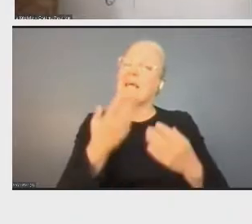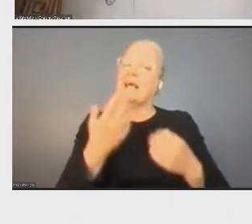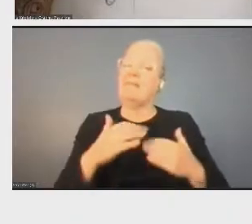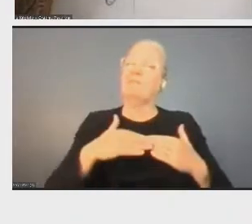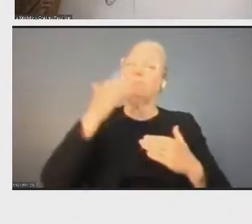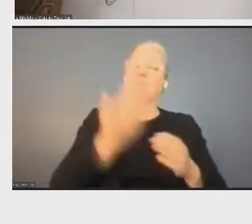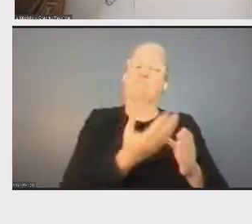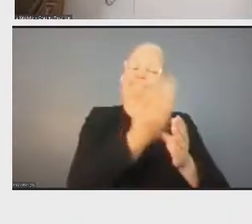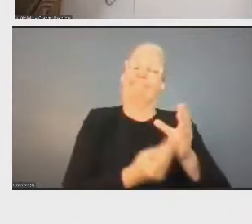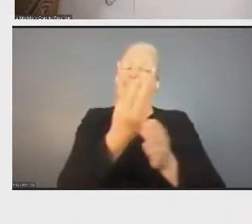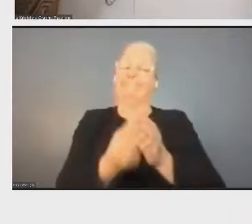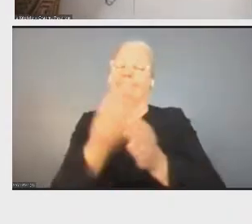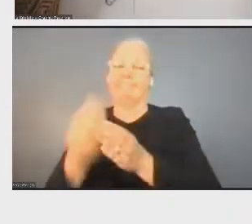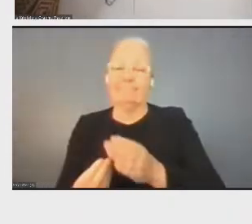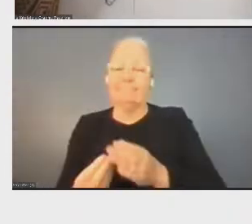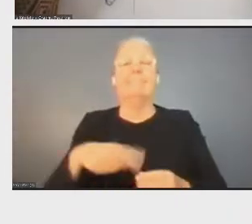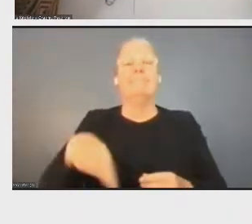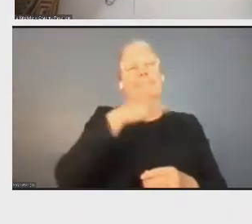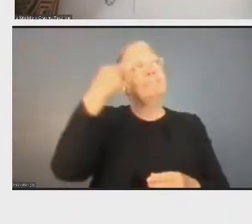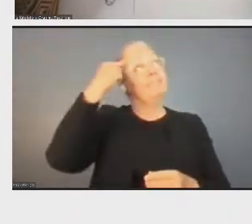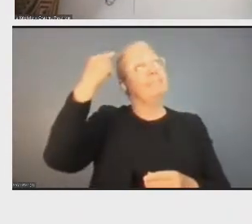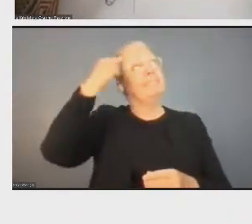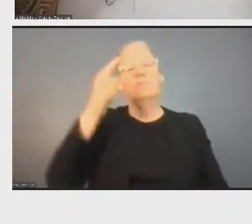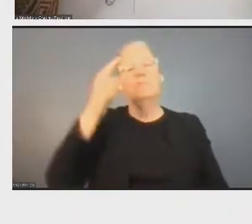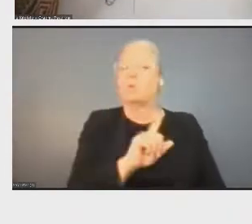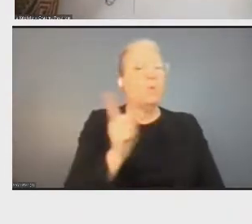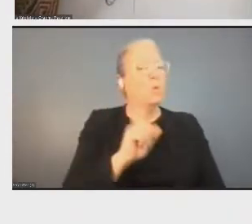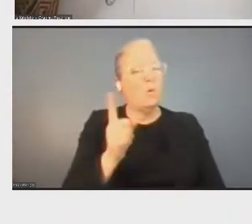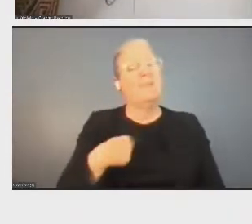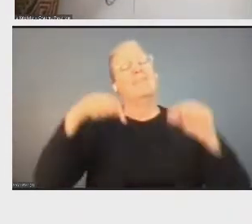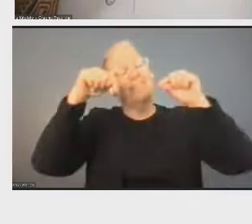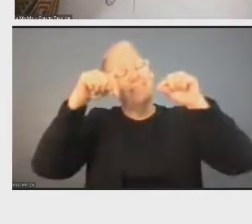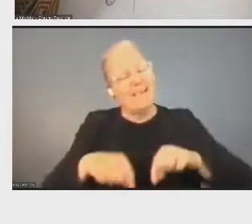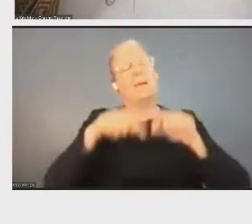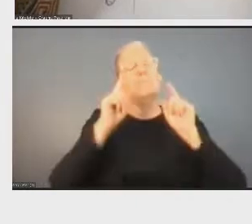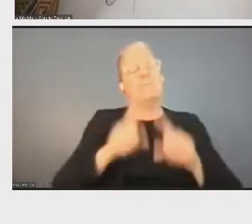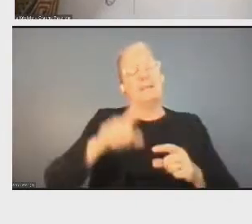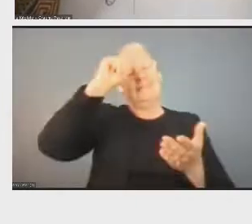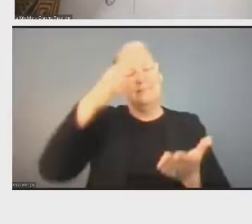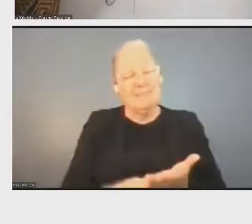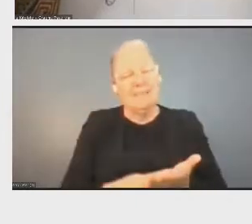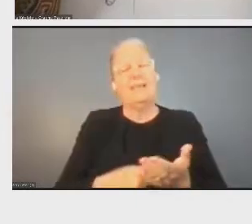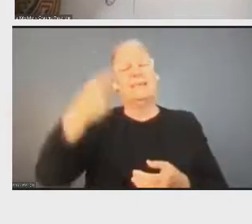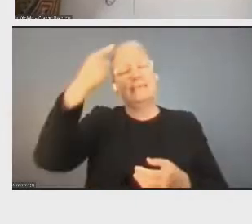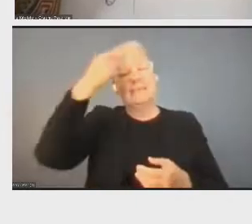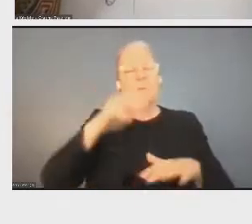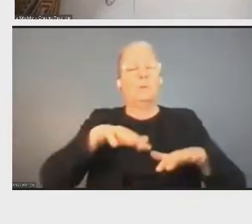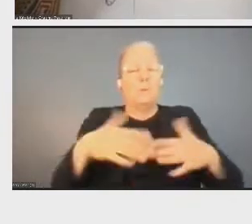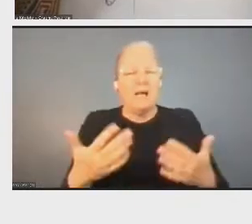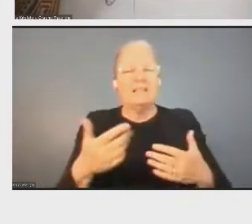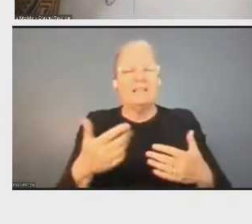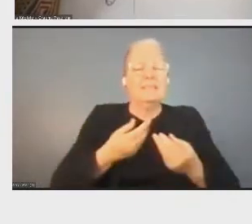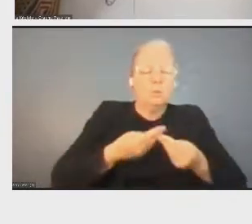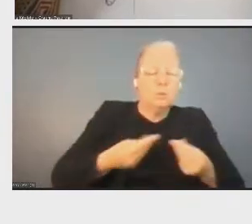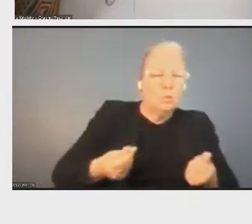we cannot stay reflecting. This is the time to make decisions, generate solutions, and implement